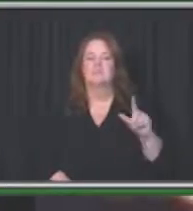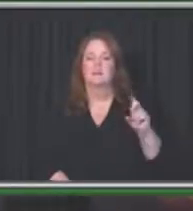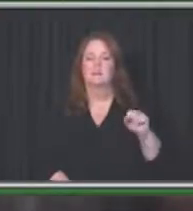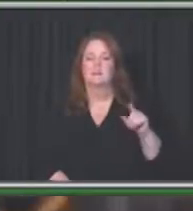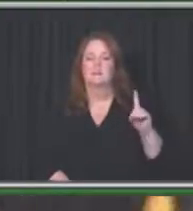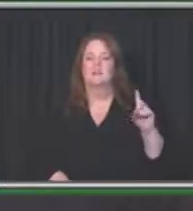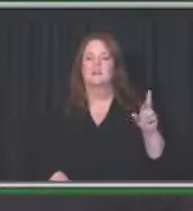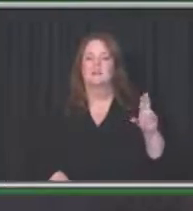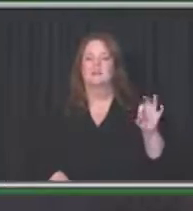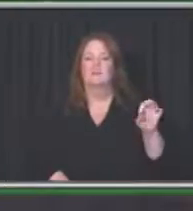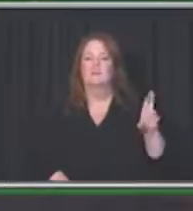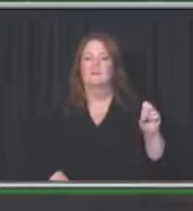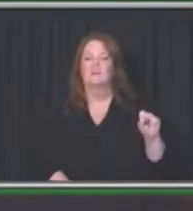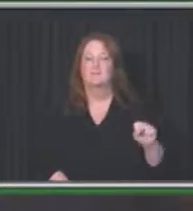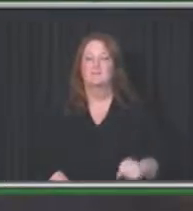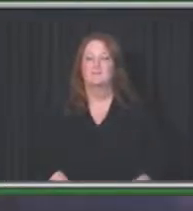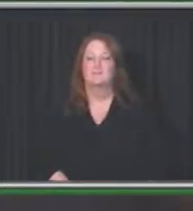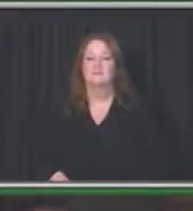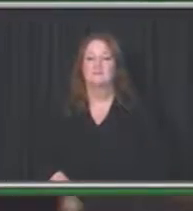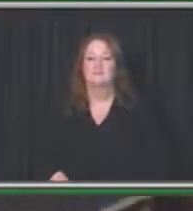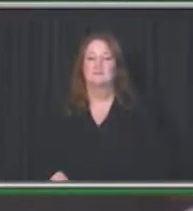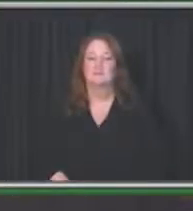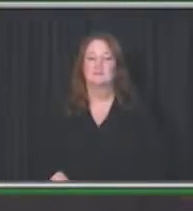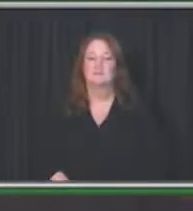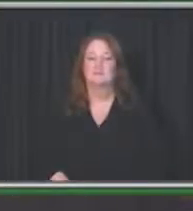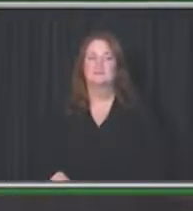Alessandra Feathers.